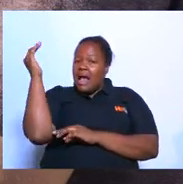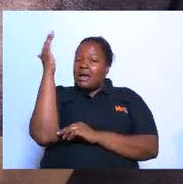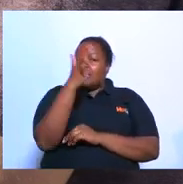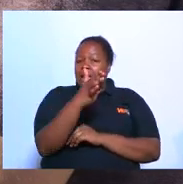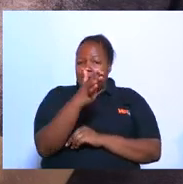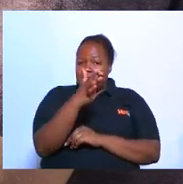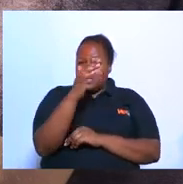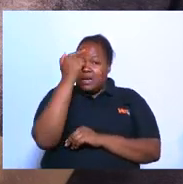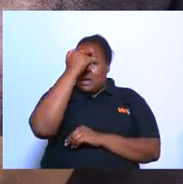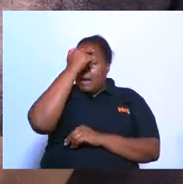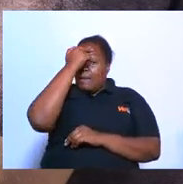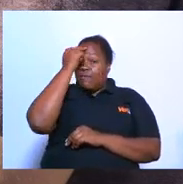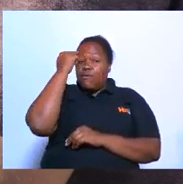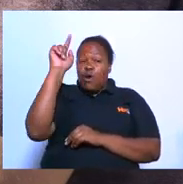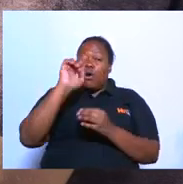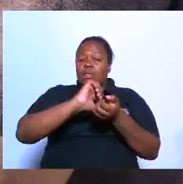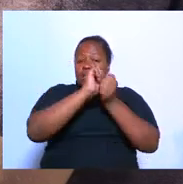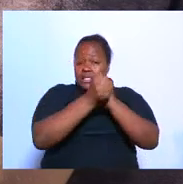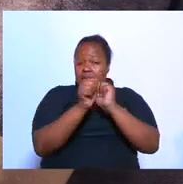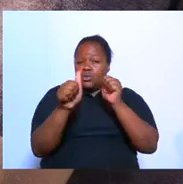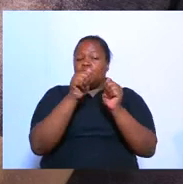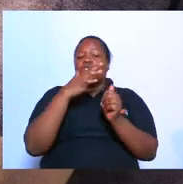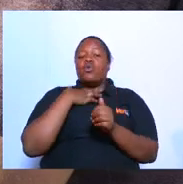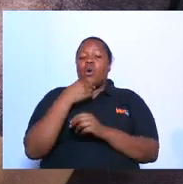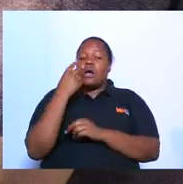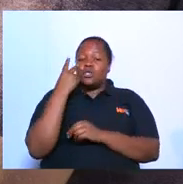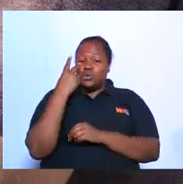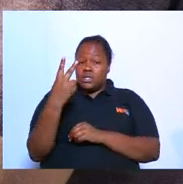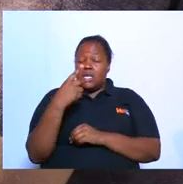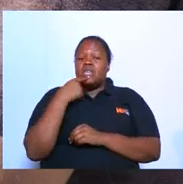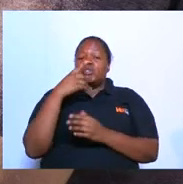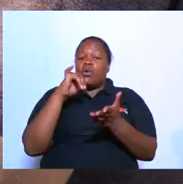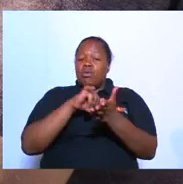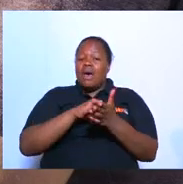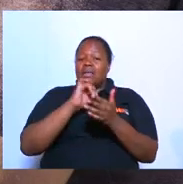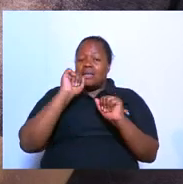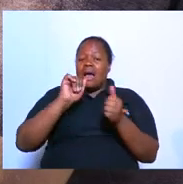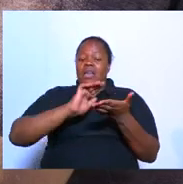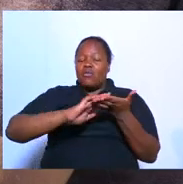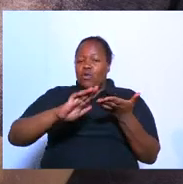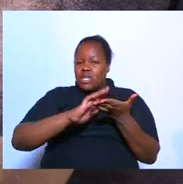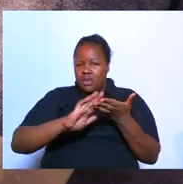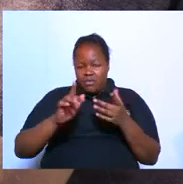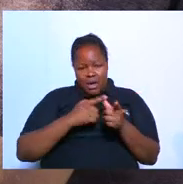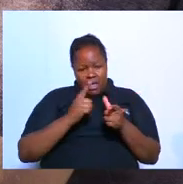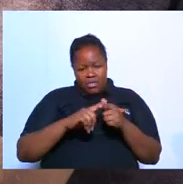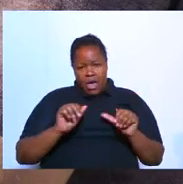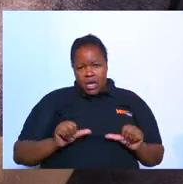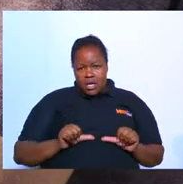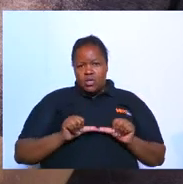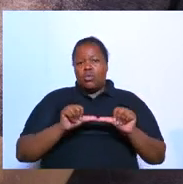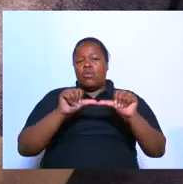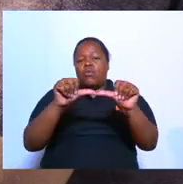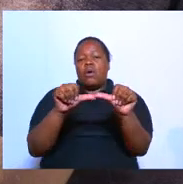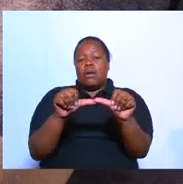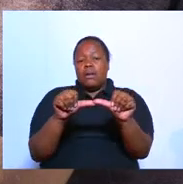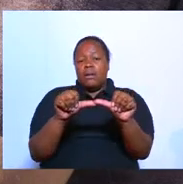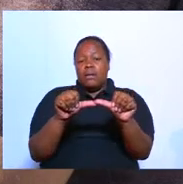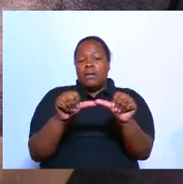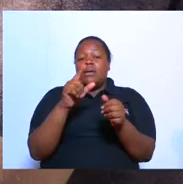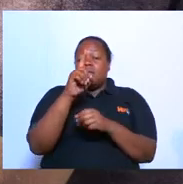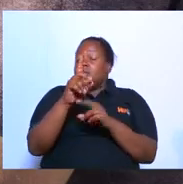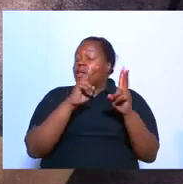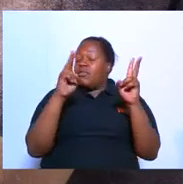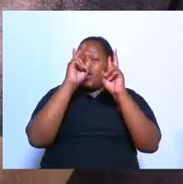for the change you need to see so you can forgive move on this is very important